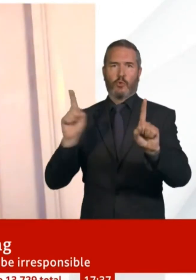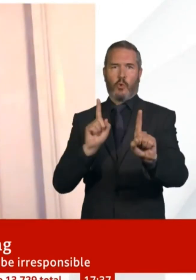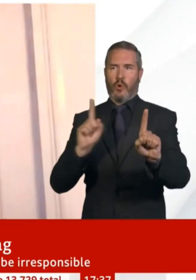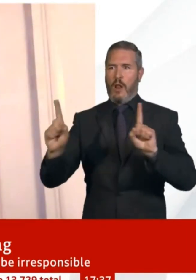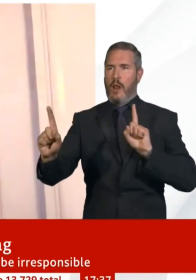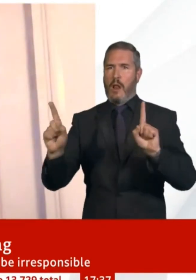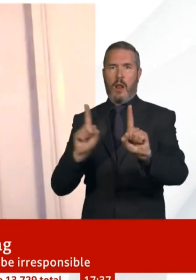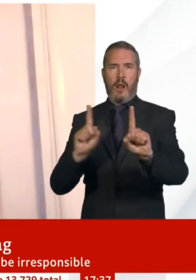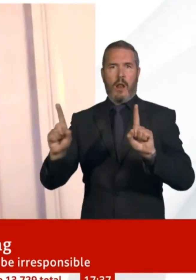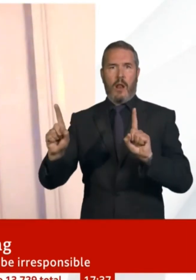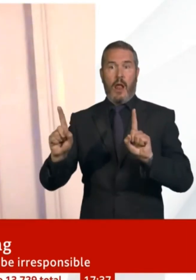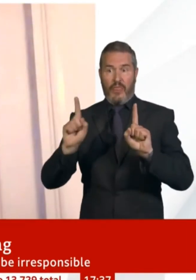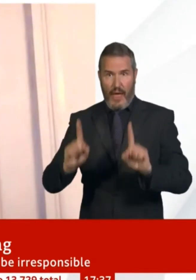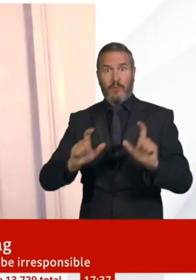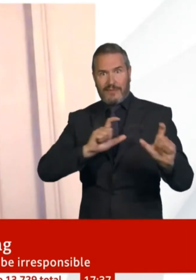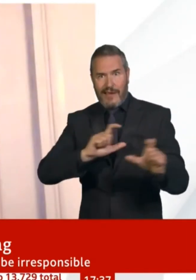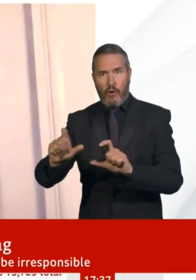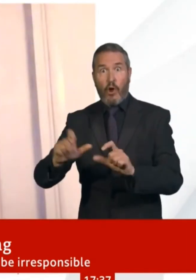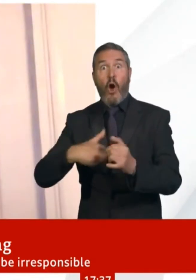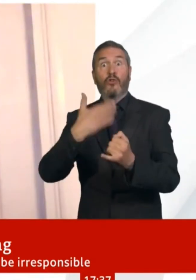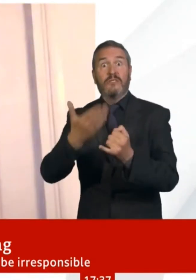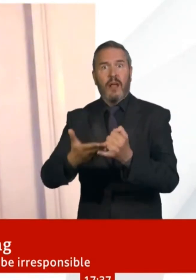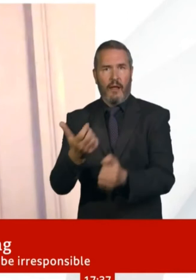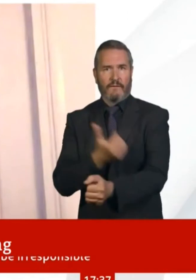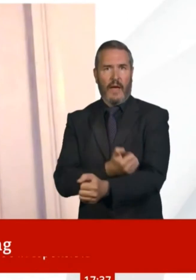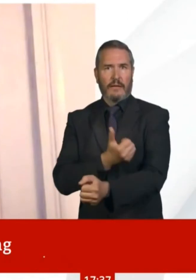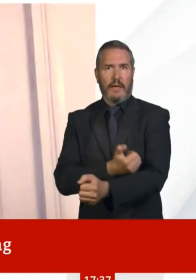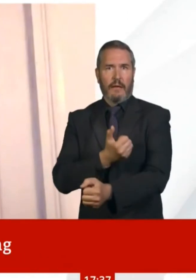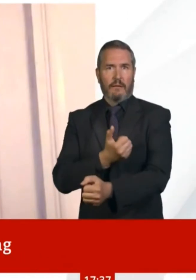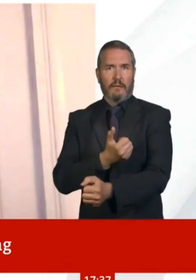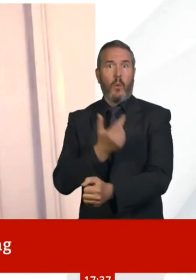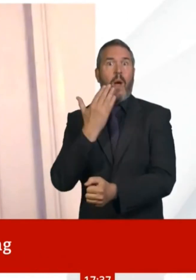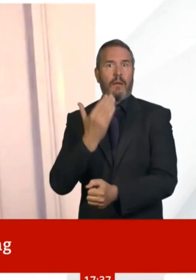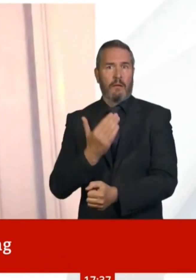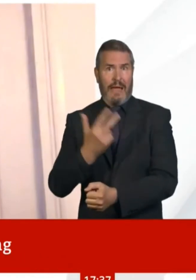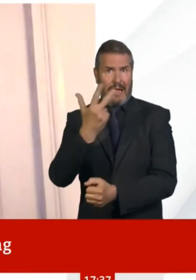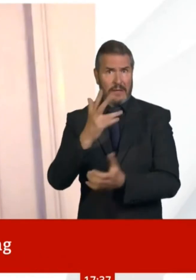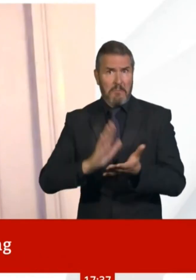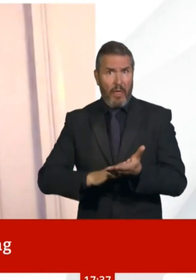understand may take 18 months. Are you scared about discussing an